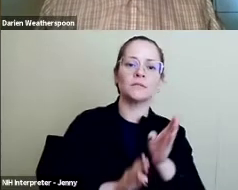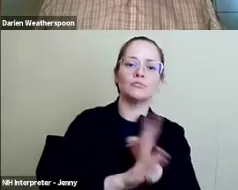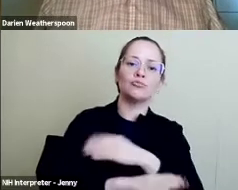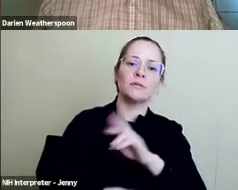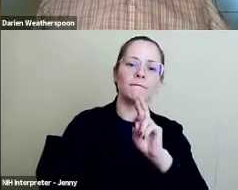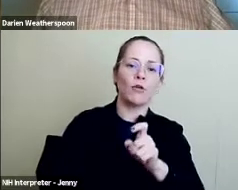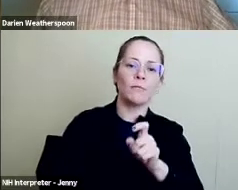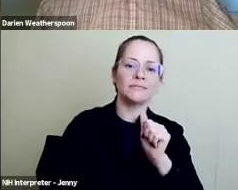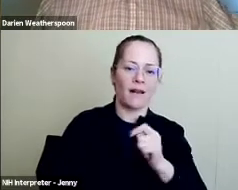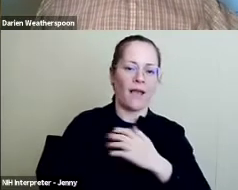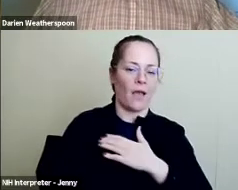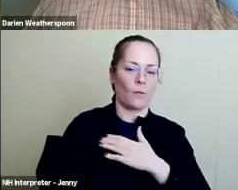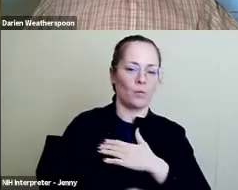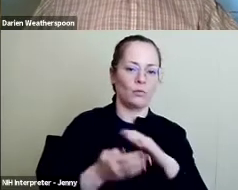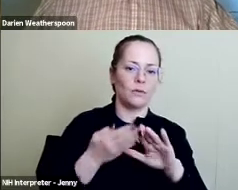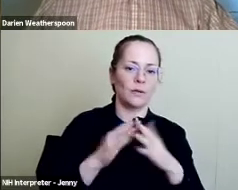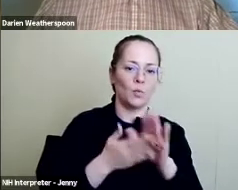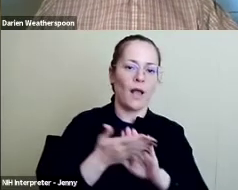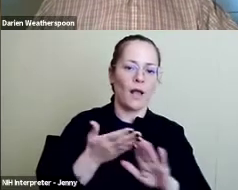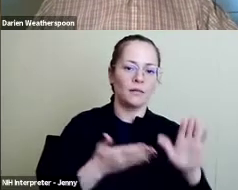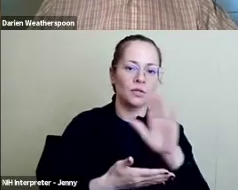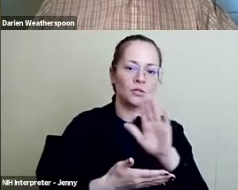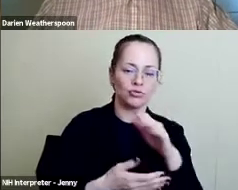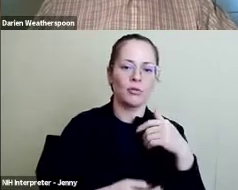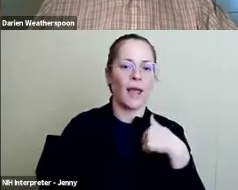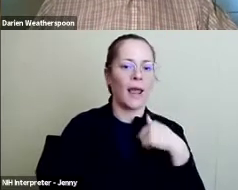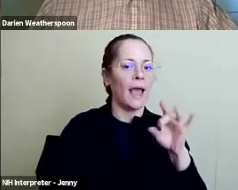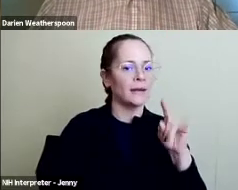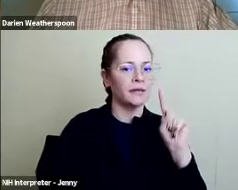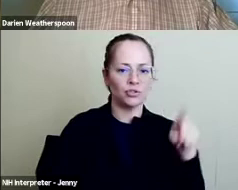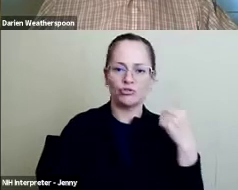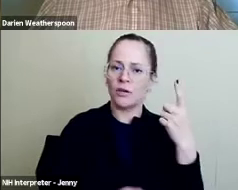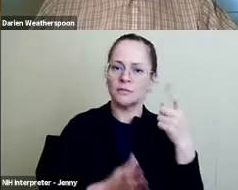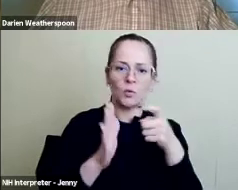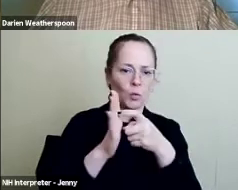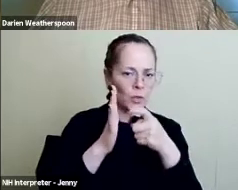Howard Community College, and I did just my prerequisite